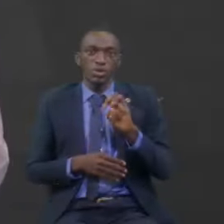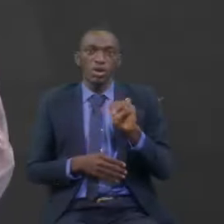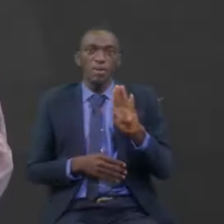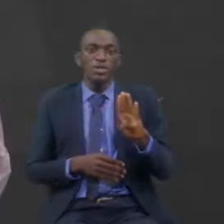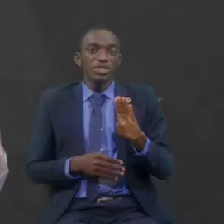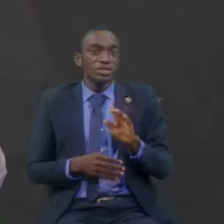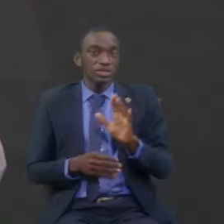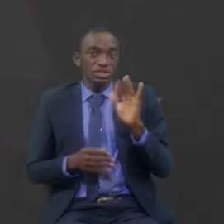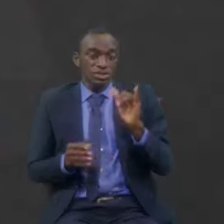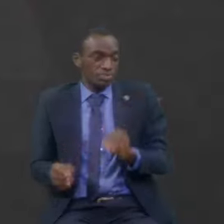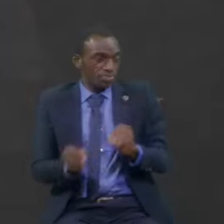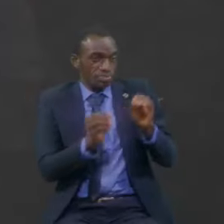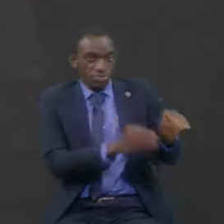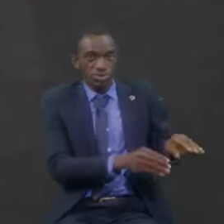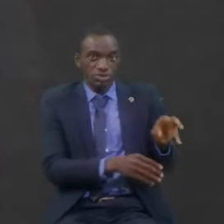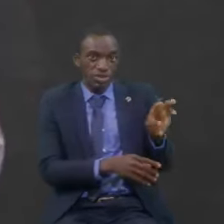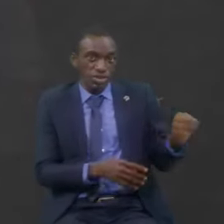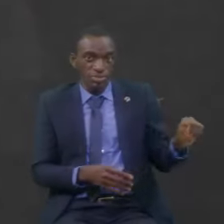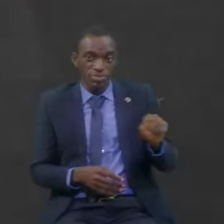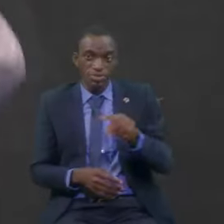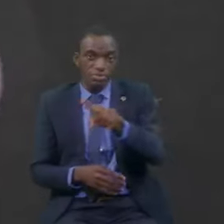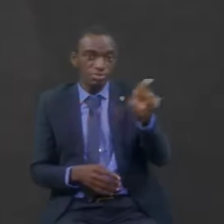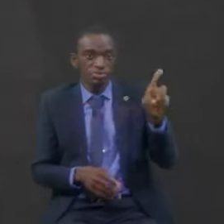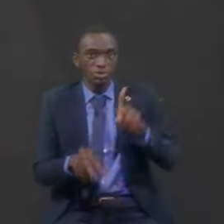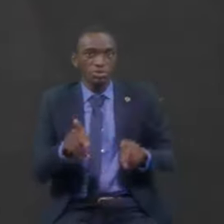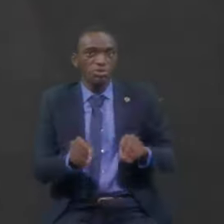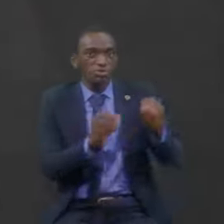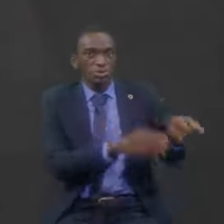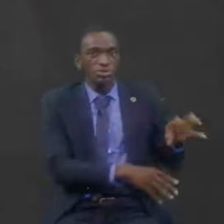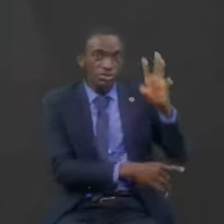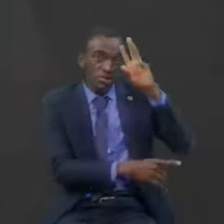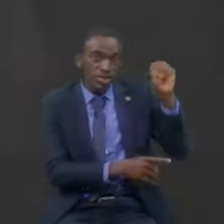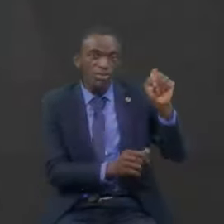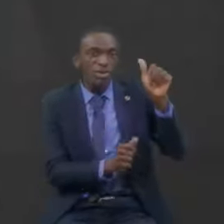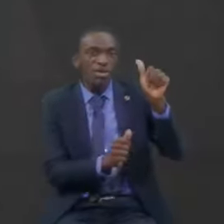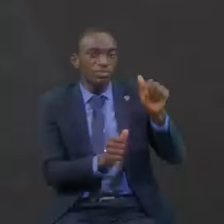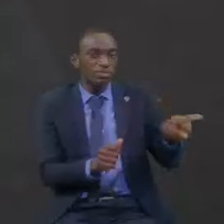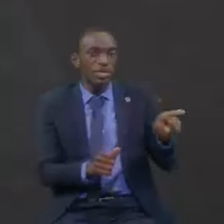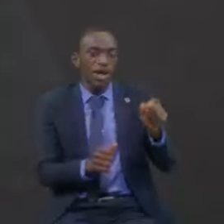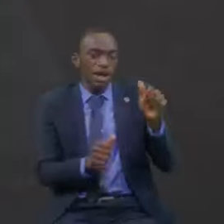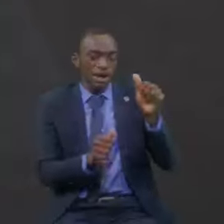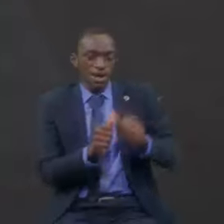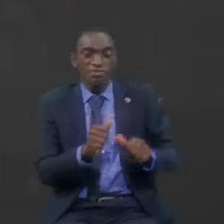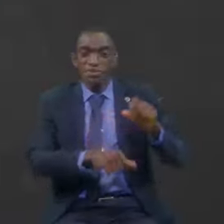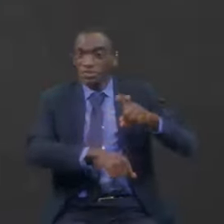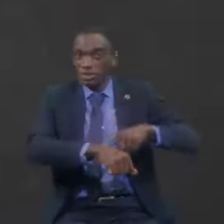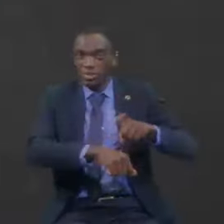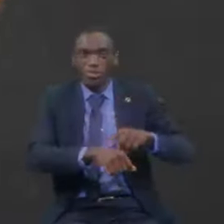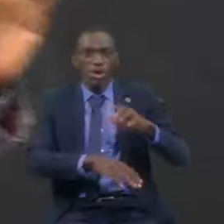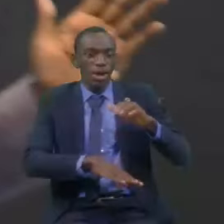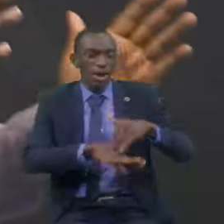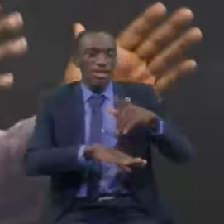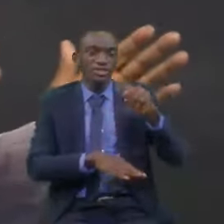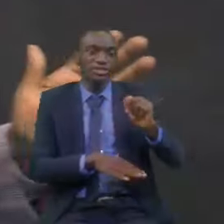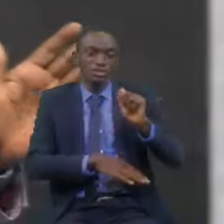at the gate and of the temple, which is called Beautiful. The